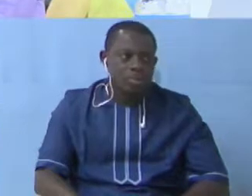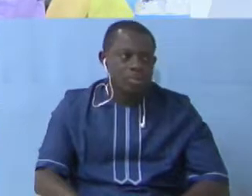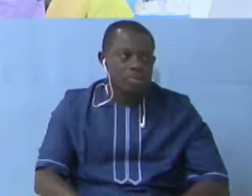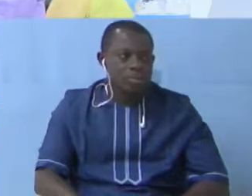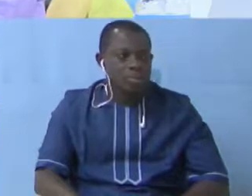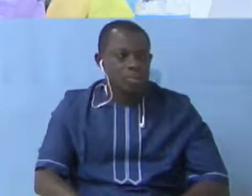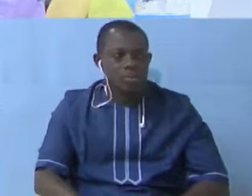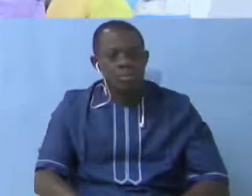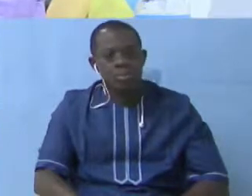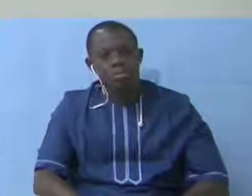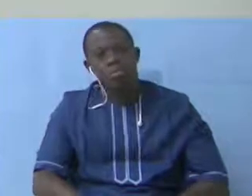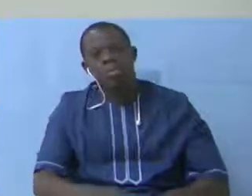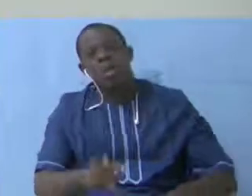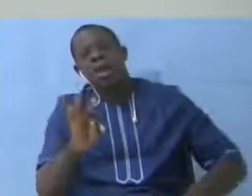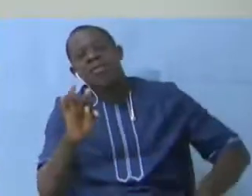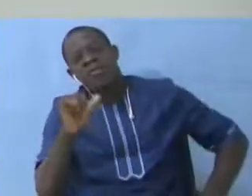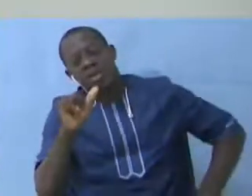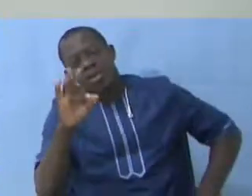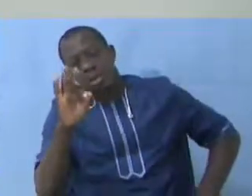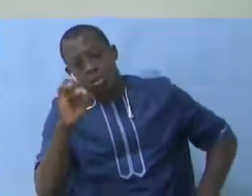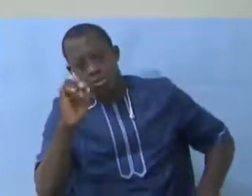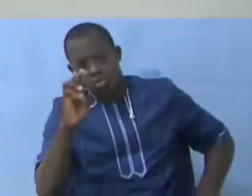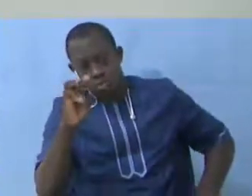yàgg nañ dégg ni nga nekkee woon Sénégal